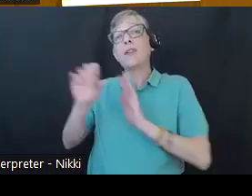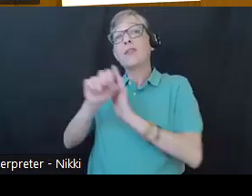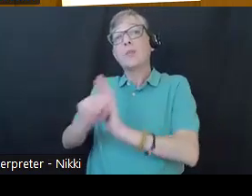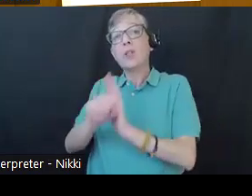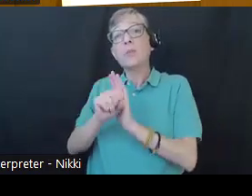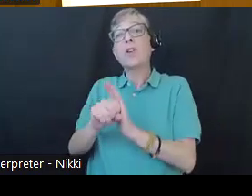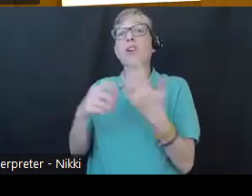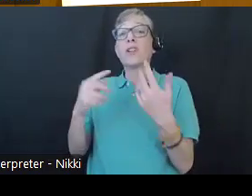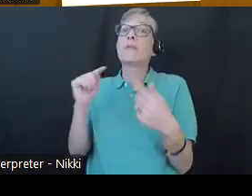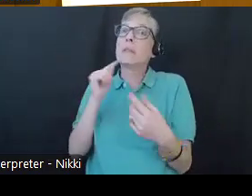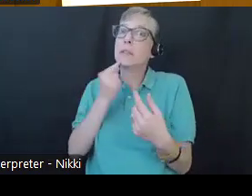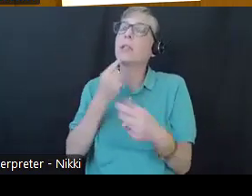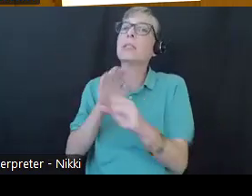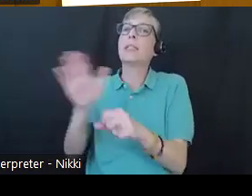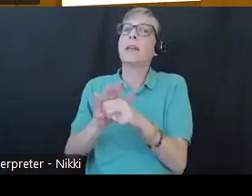symptoms.